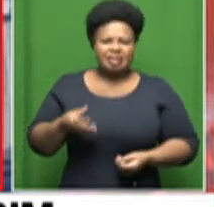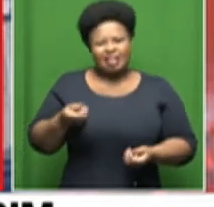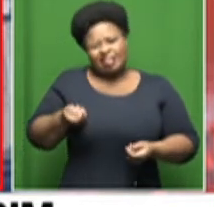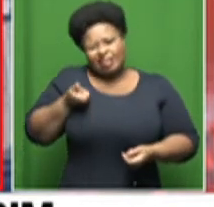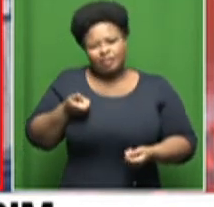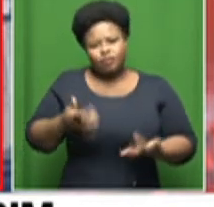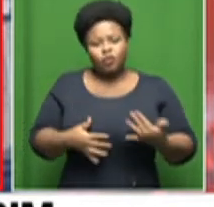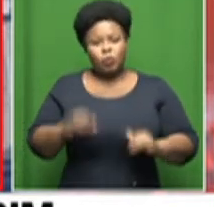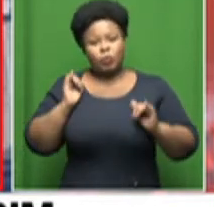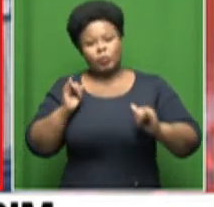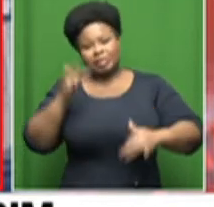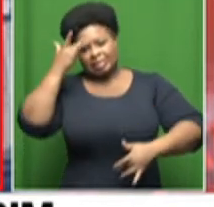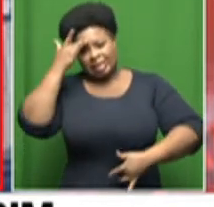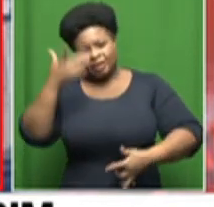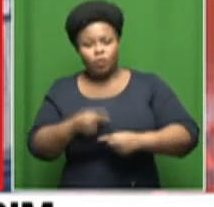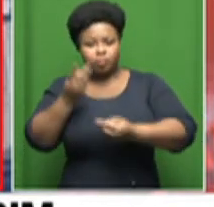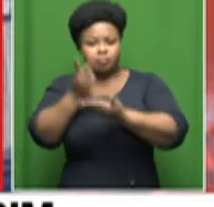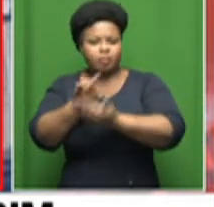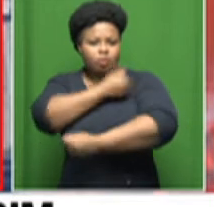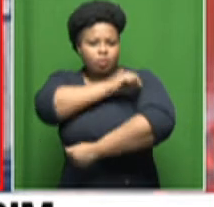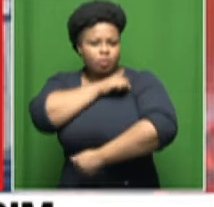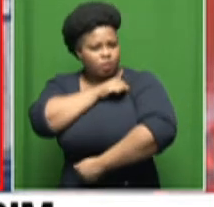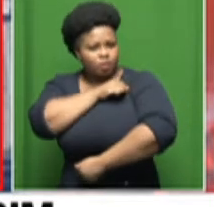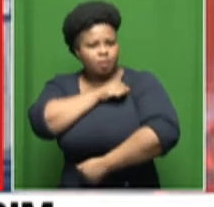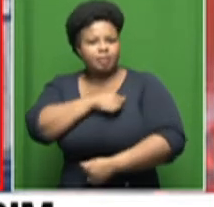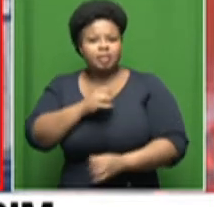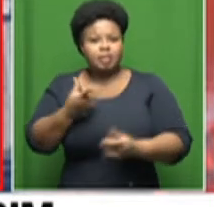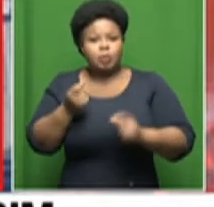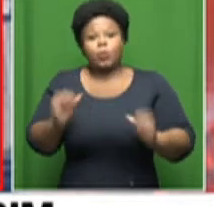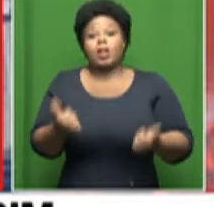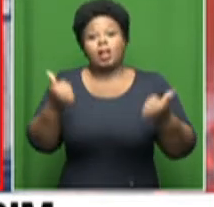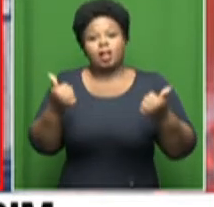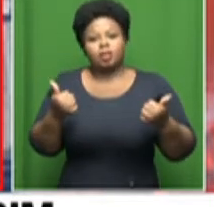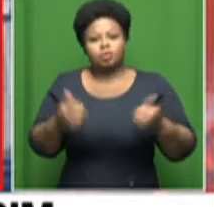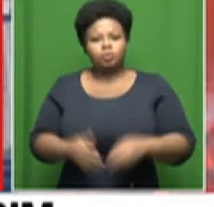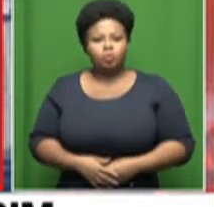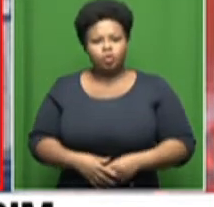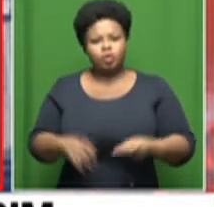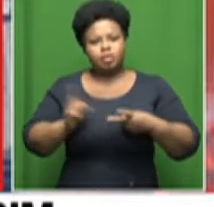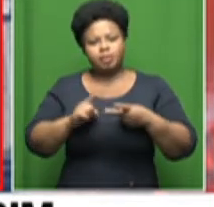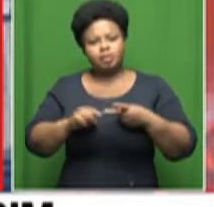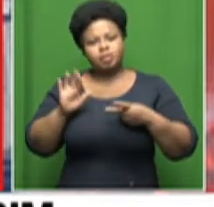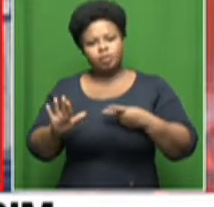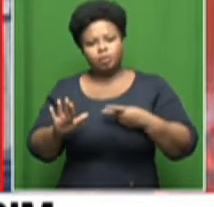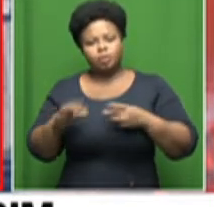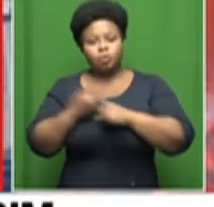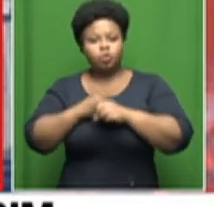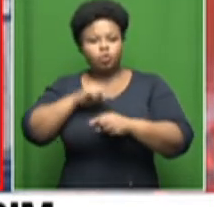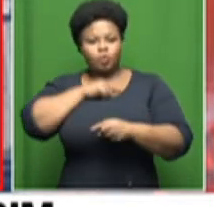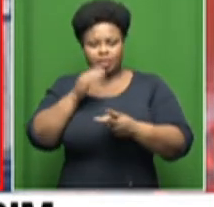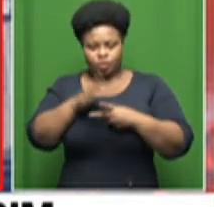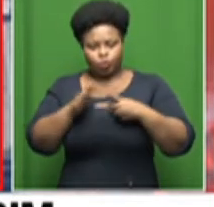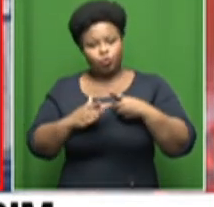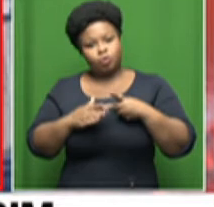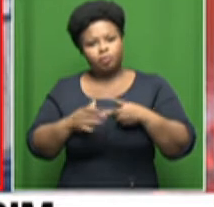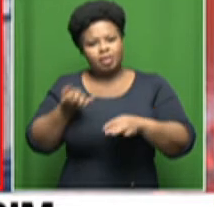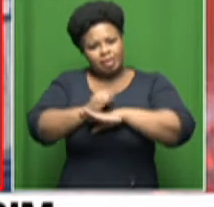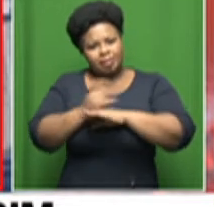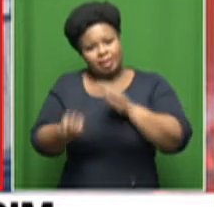for severe disease, for hospitalized disease, did very well. There were only 2 cases of hospitalization, and those were early